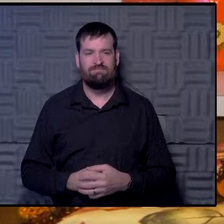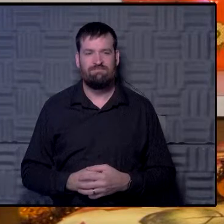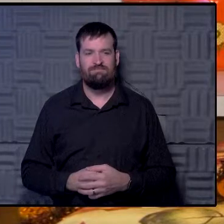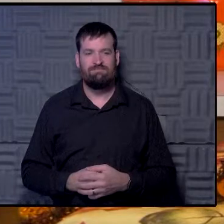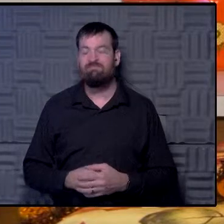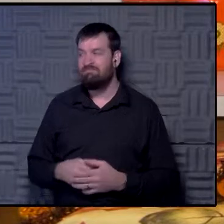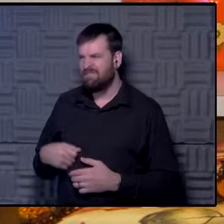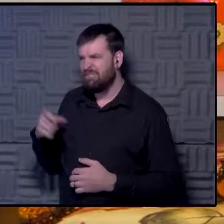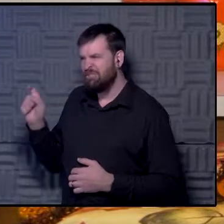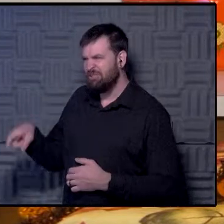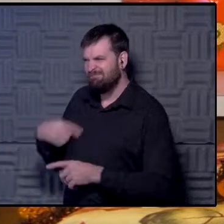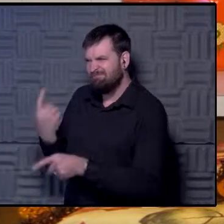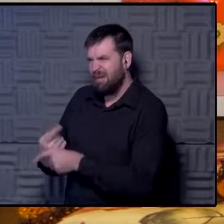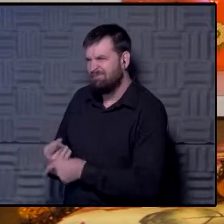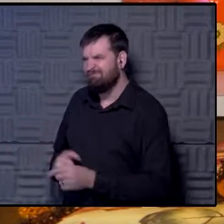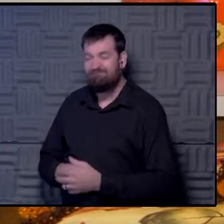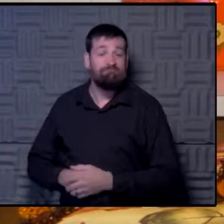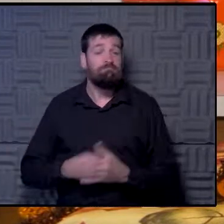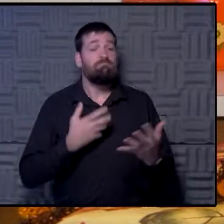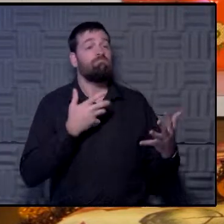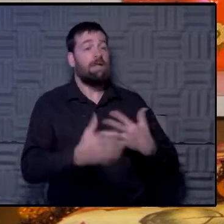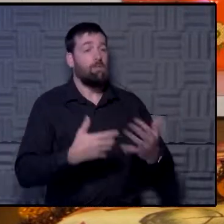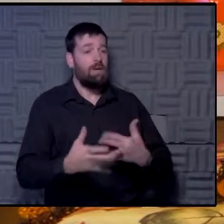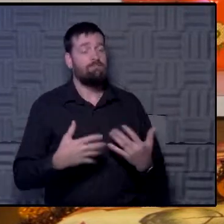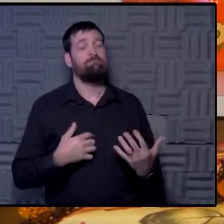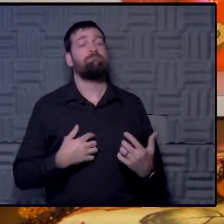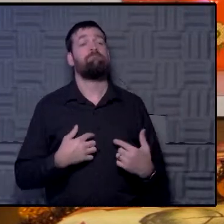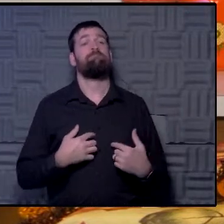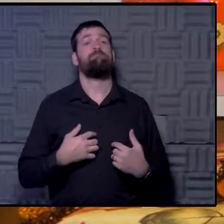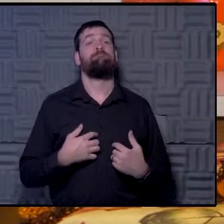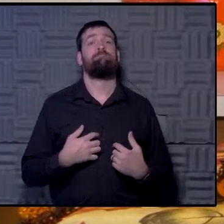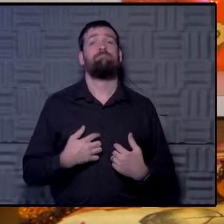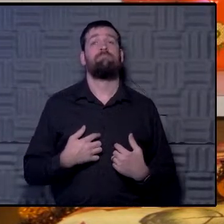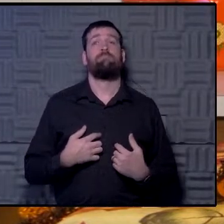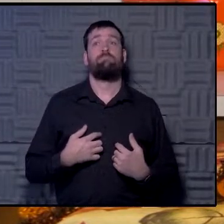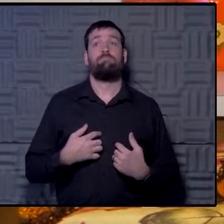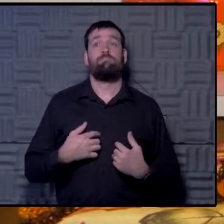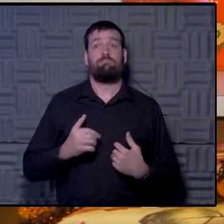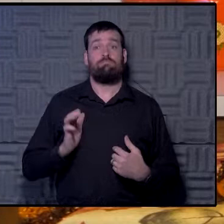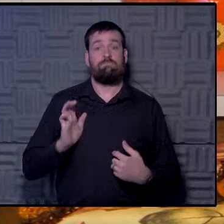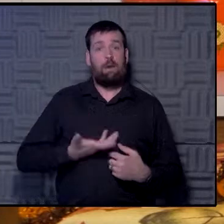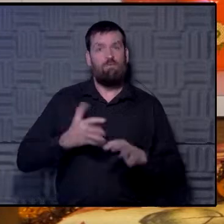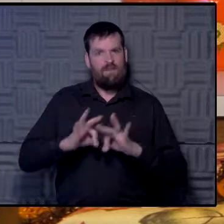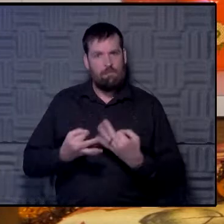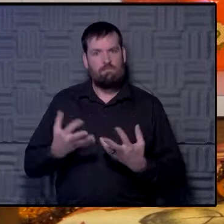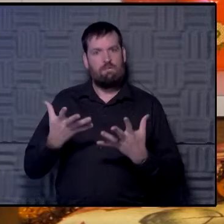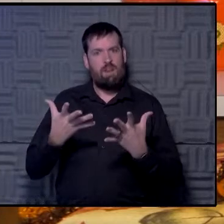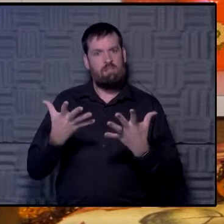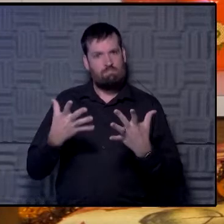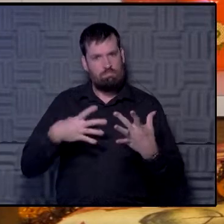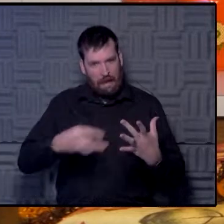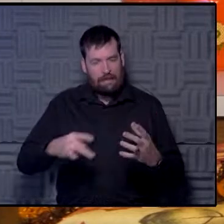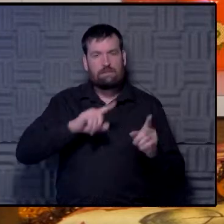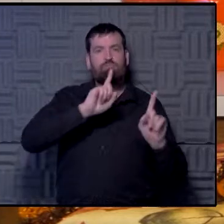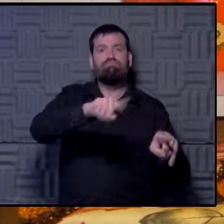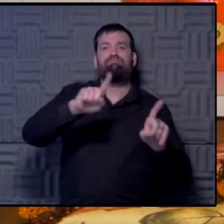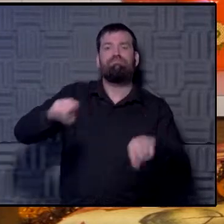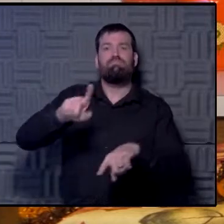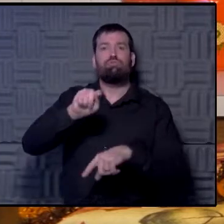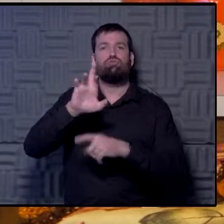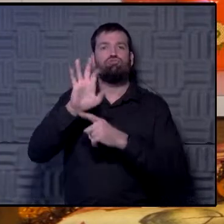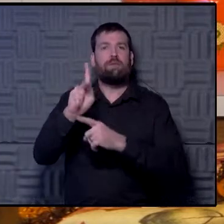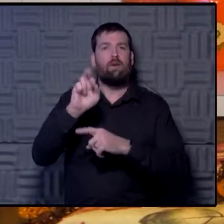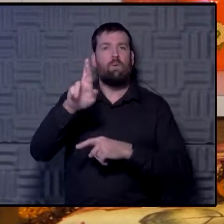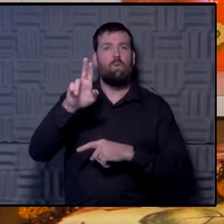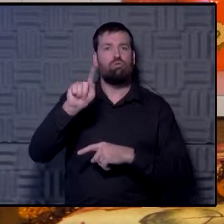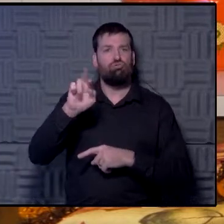as it should be. Anyway, so so our family likes to go trick or treating with friends. Is that